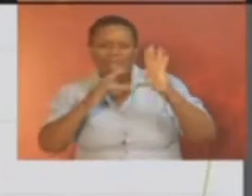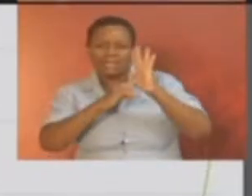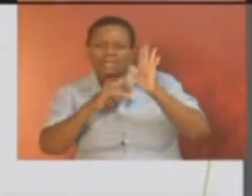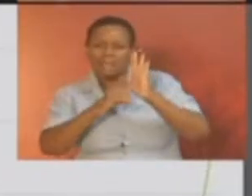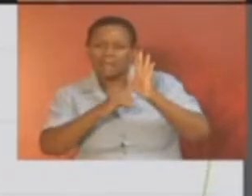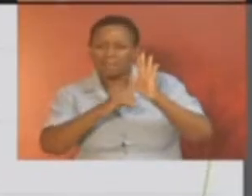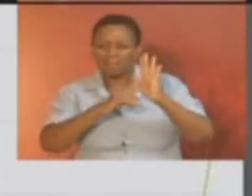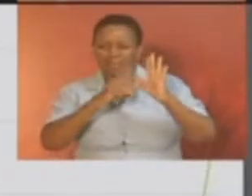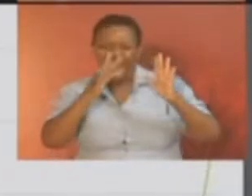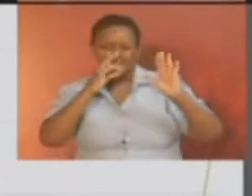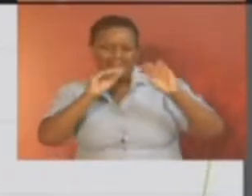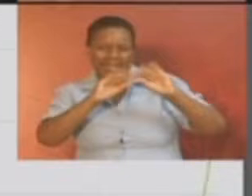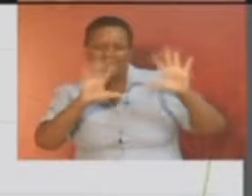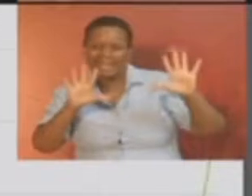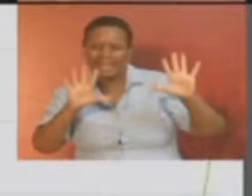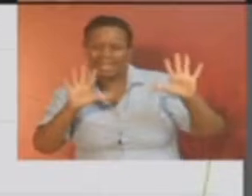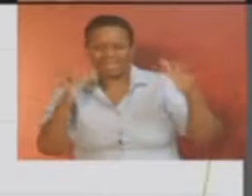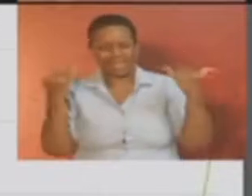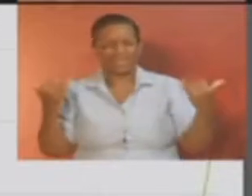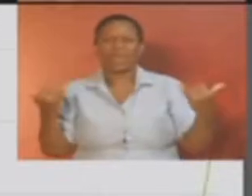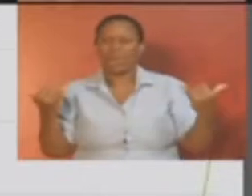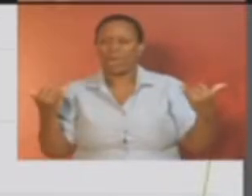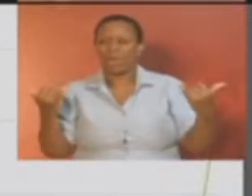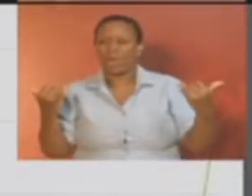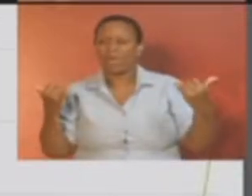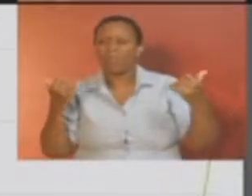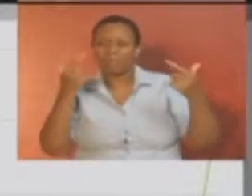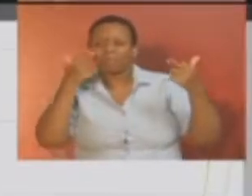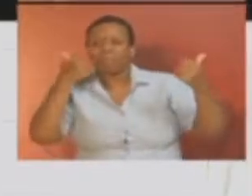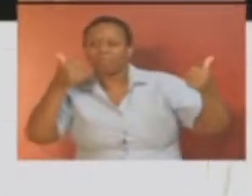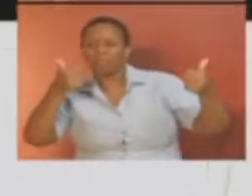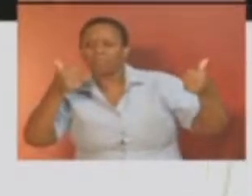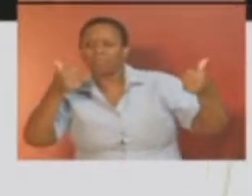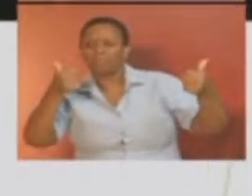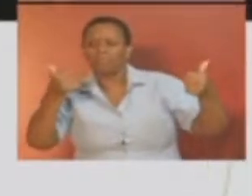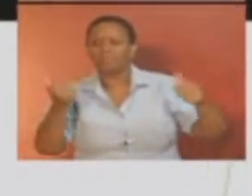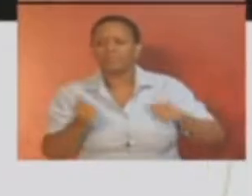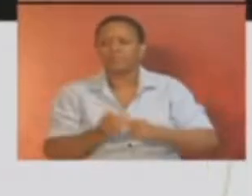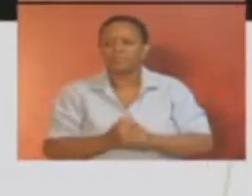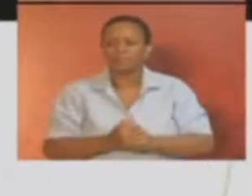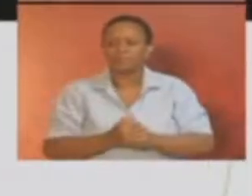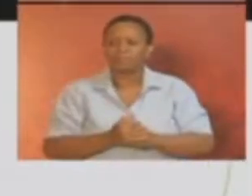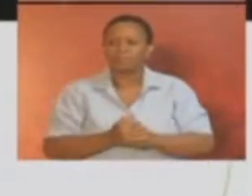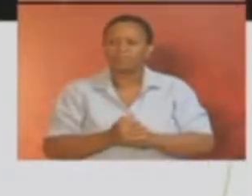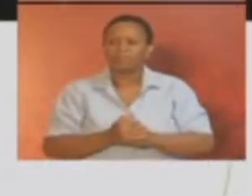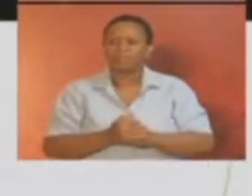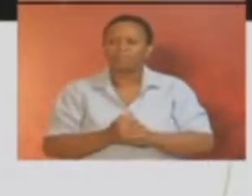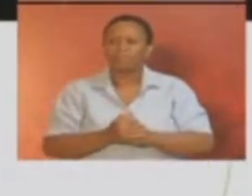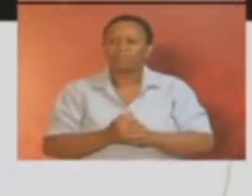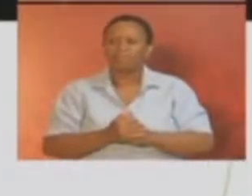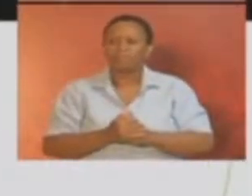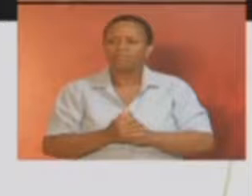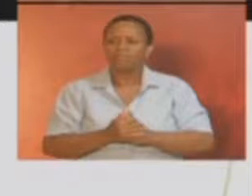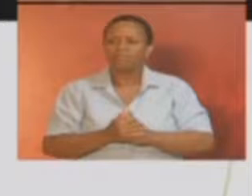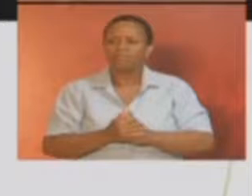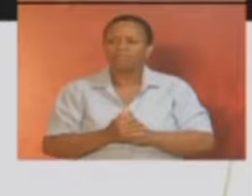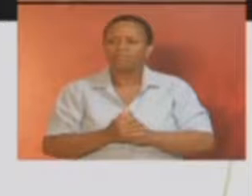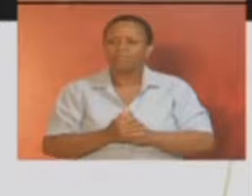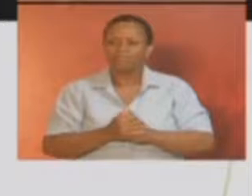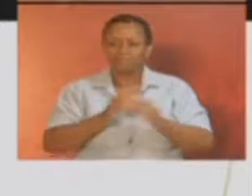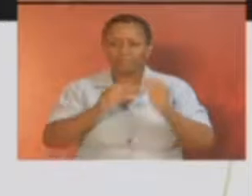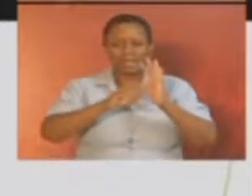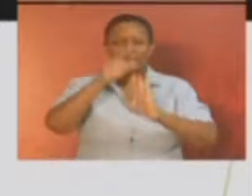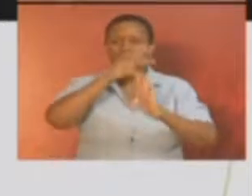lull, April, May, June, starting in July, and then that upward trend, the first bit in August, and moving all the way to the